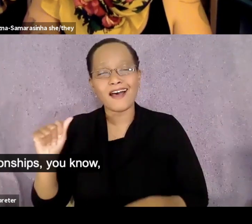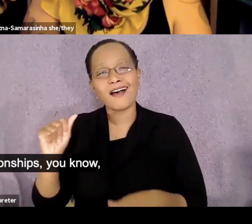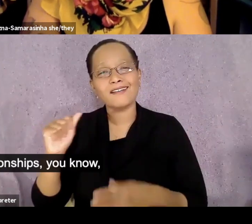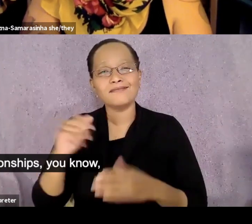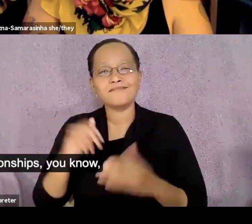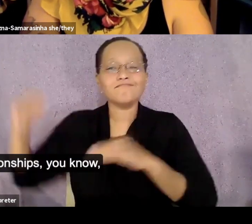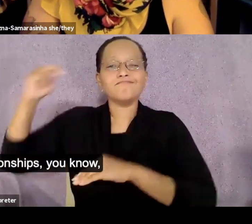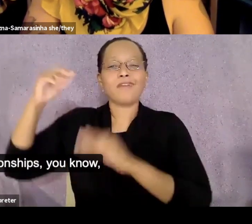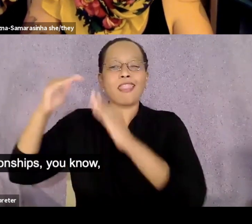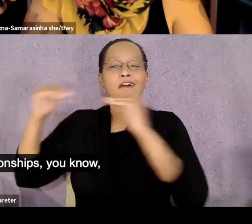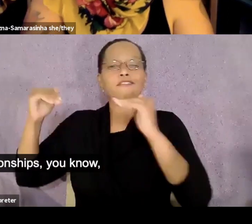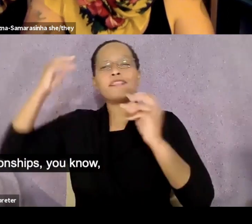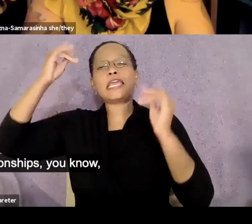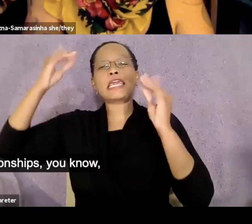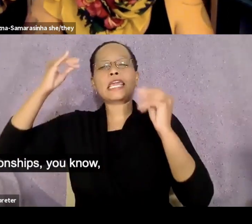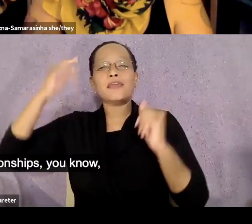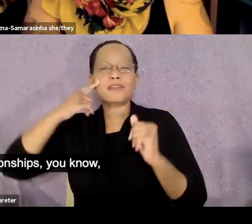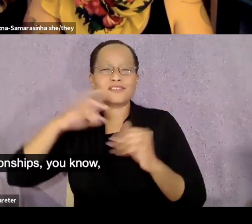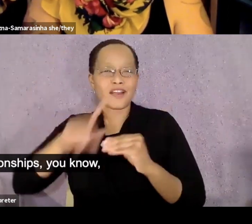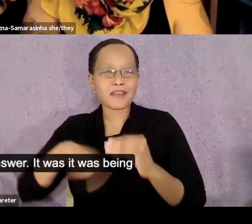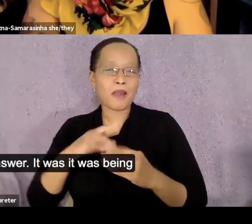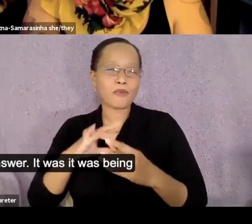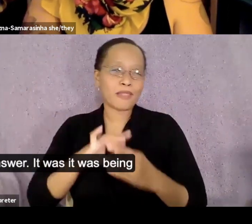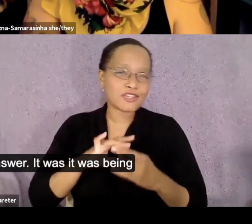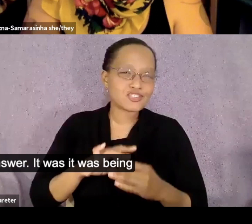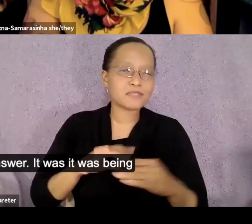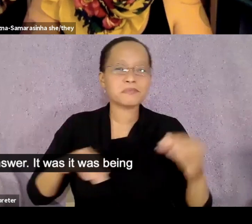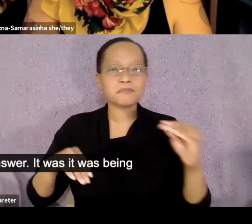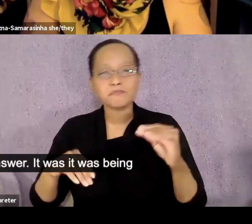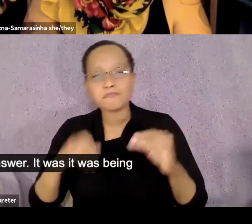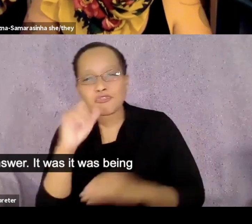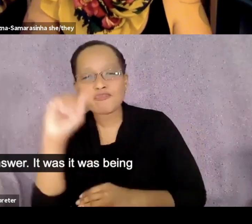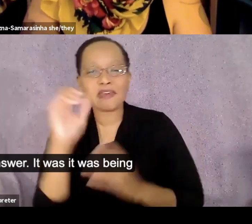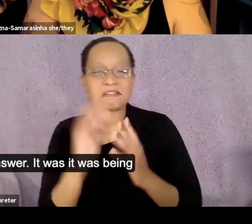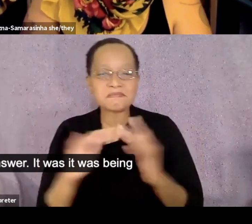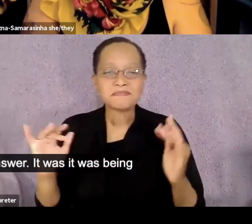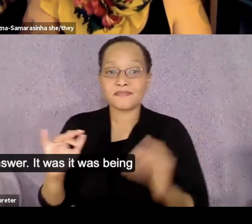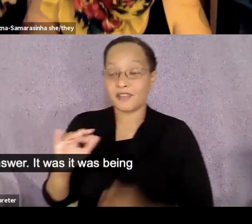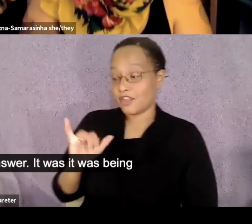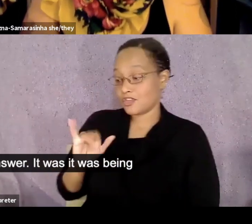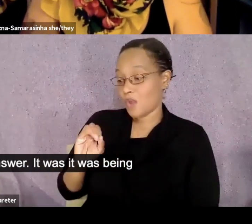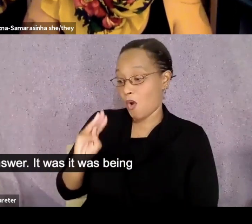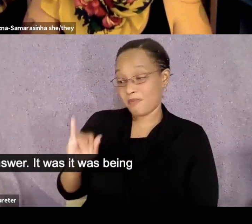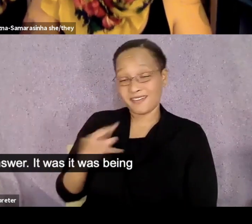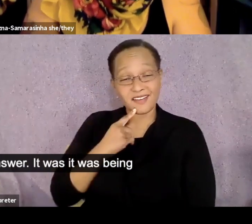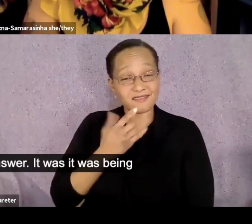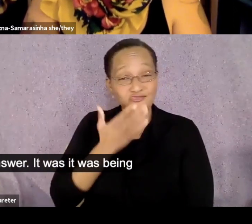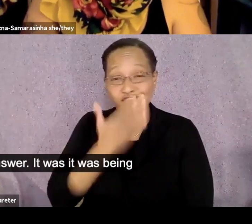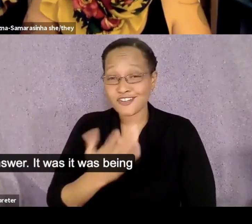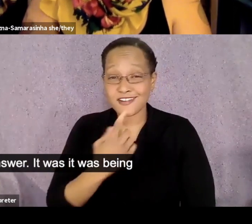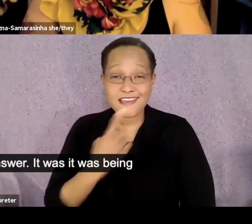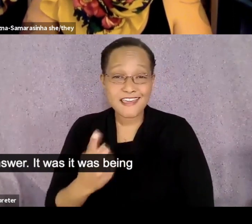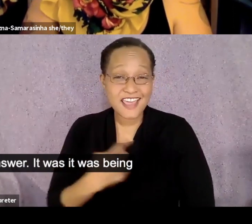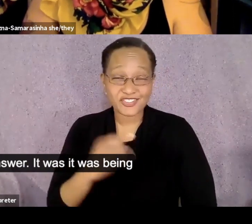the movement relationships, you know. Yeah. No, it was a good answer. It was the answer. It was the